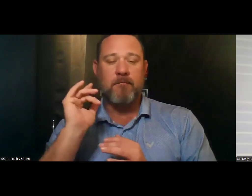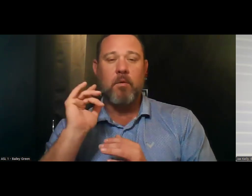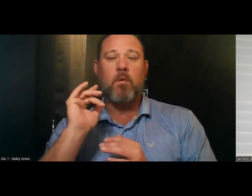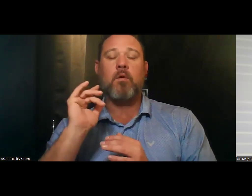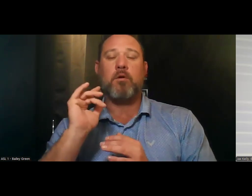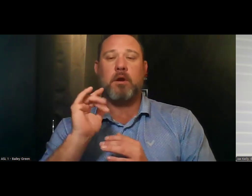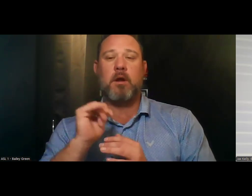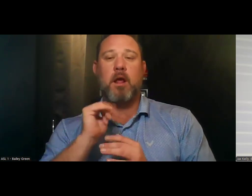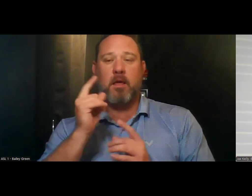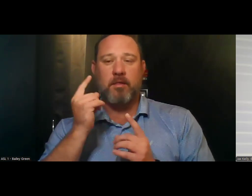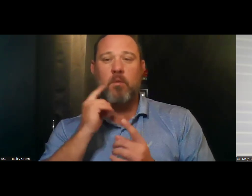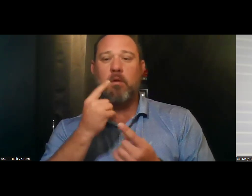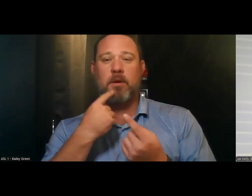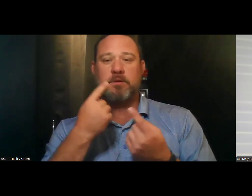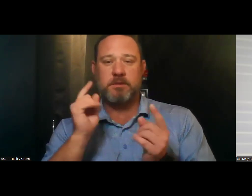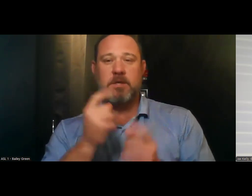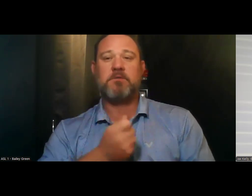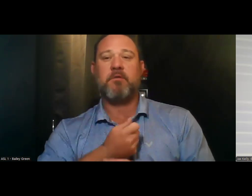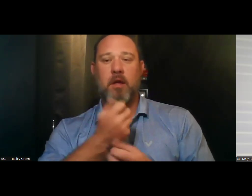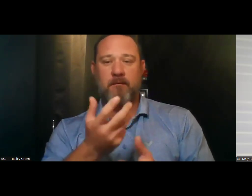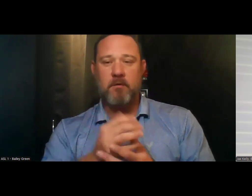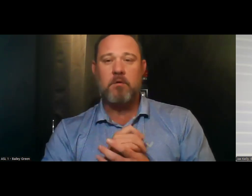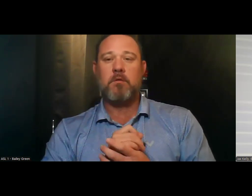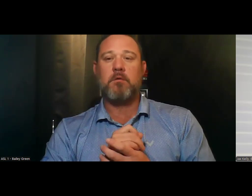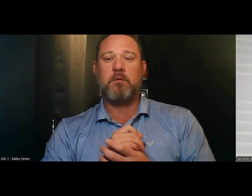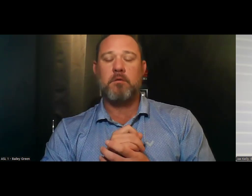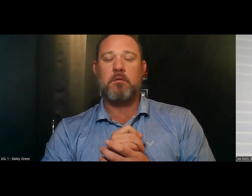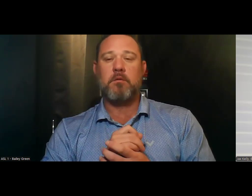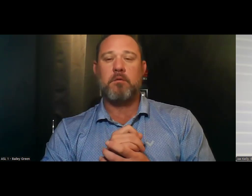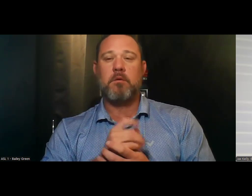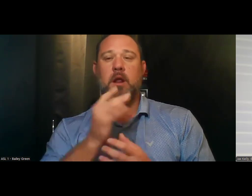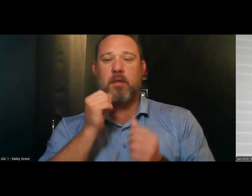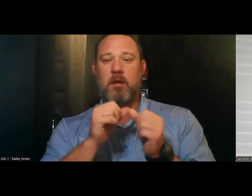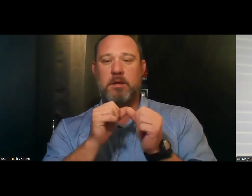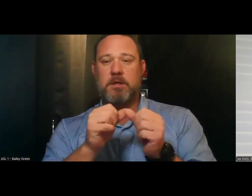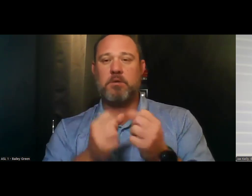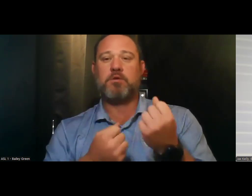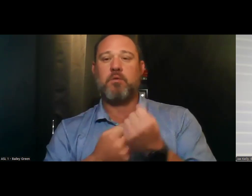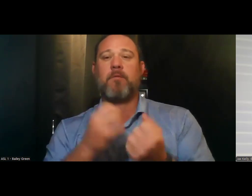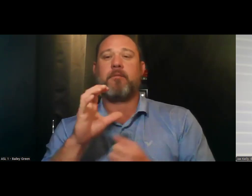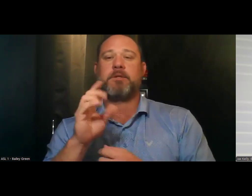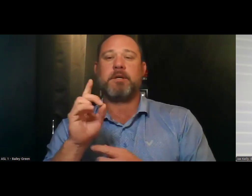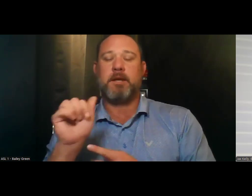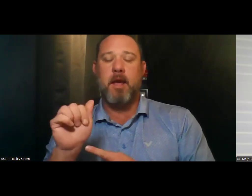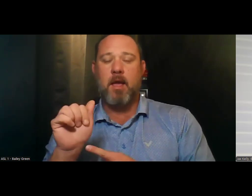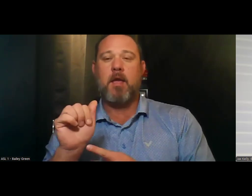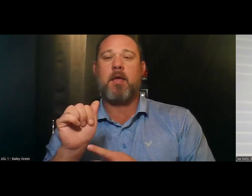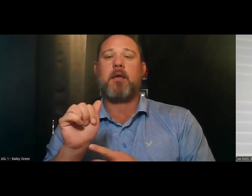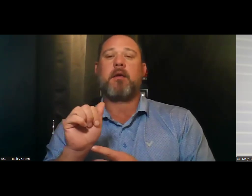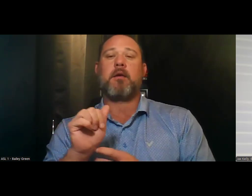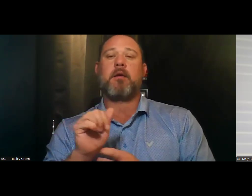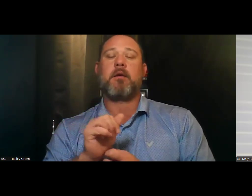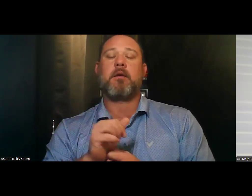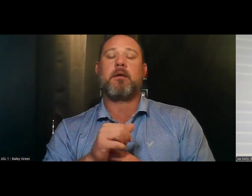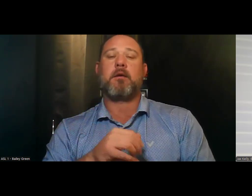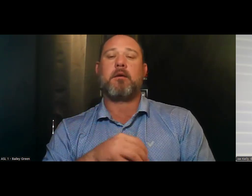going to be a pretty successful effort. And I think with continuing support from the CDA,